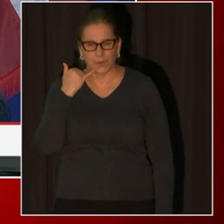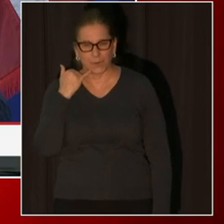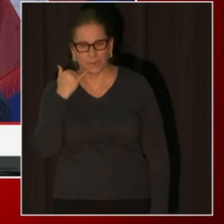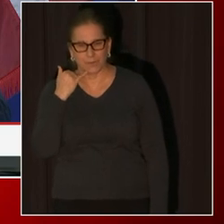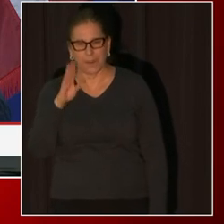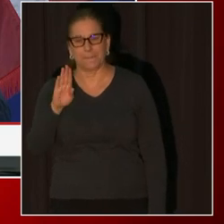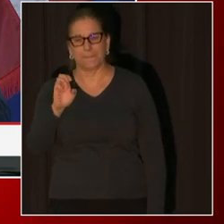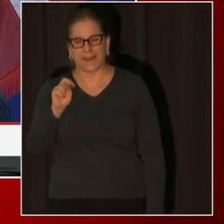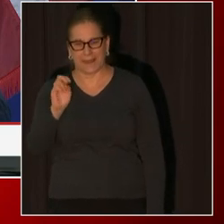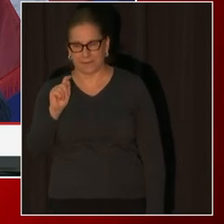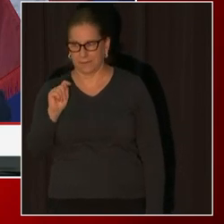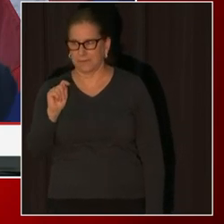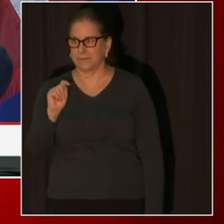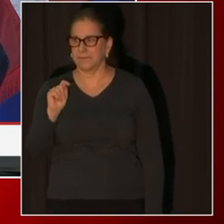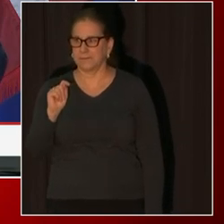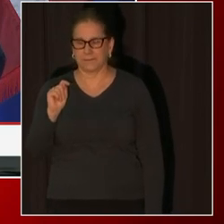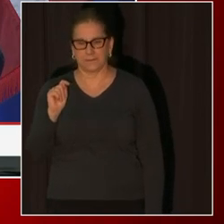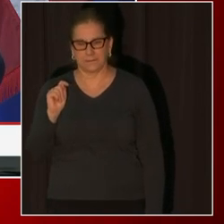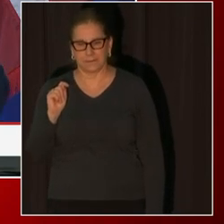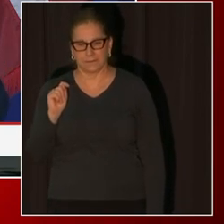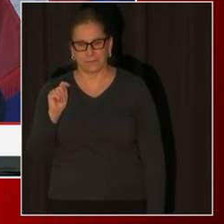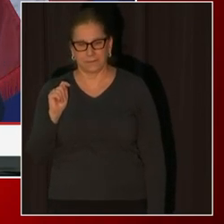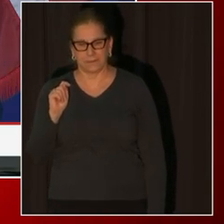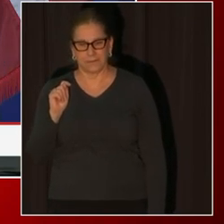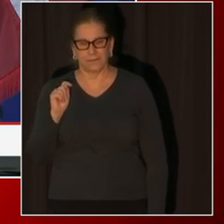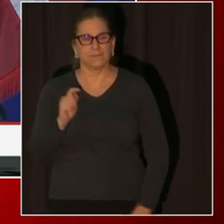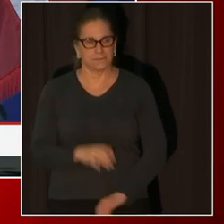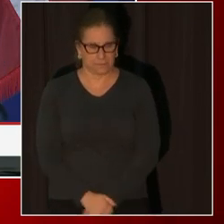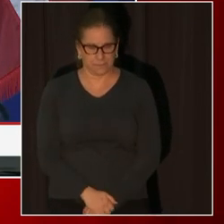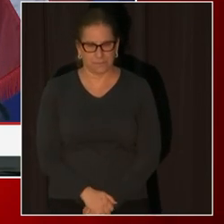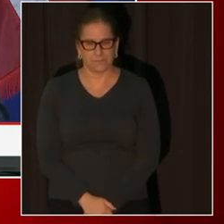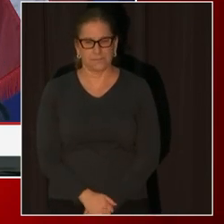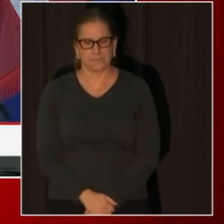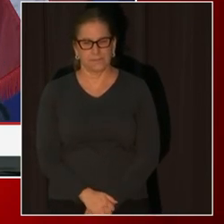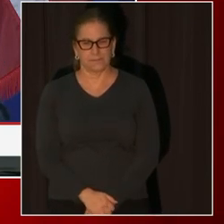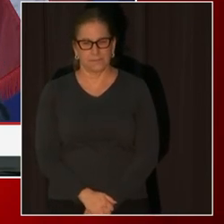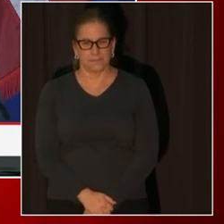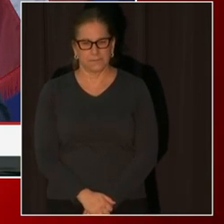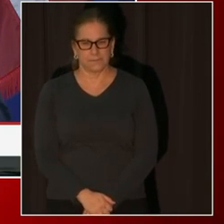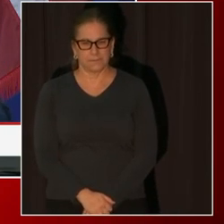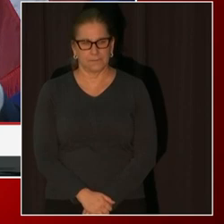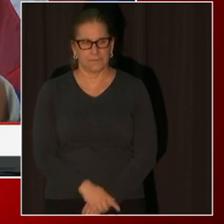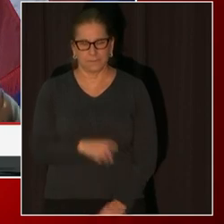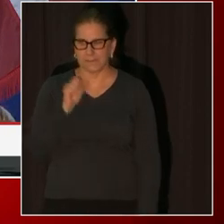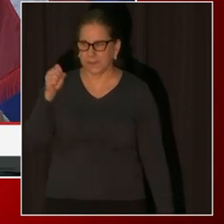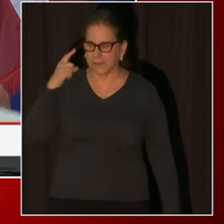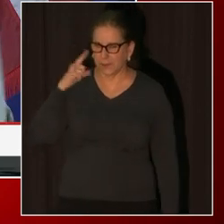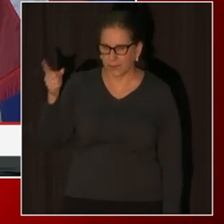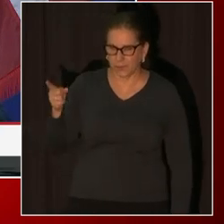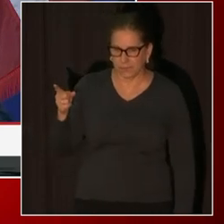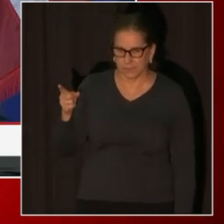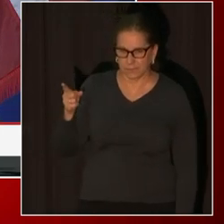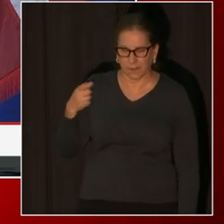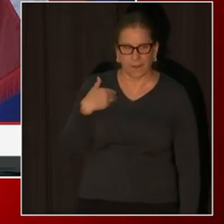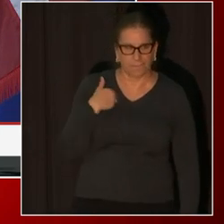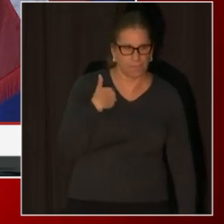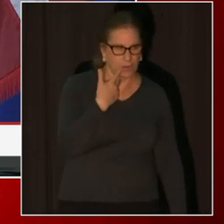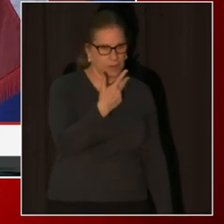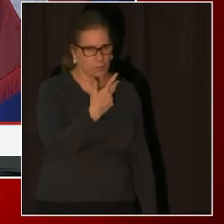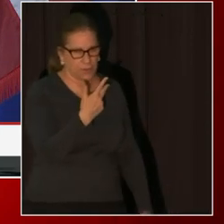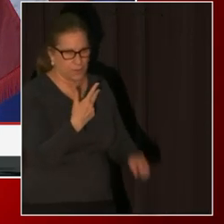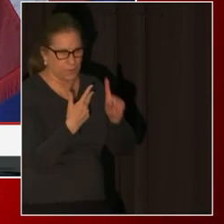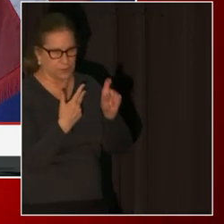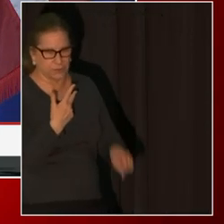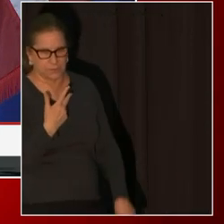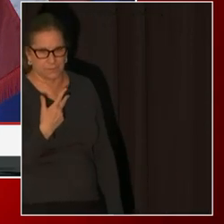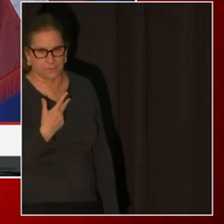Washington. Hi, can I be heard? Yes, I can hear you. Okay, I have 3 questions. The first one's quick. When the city administrator